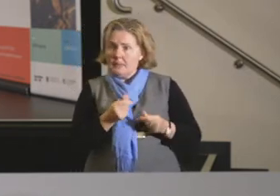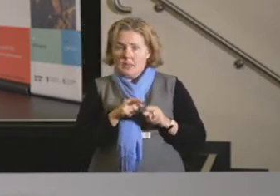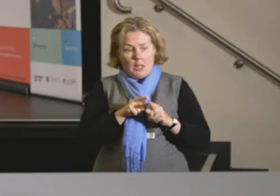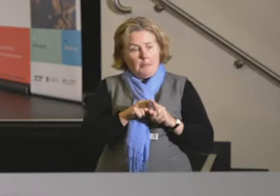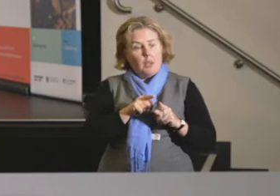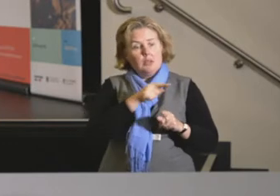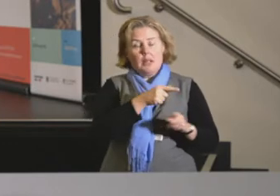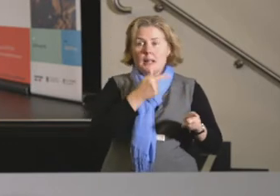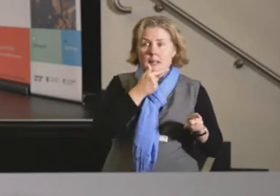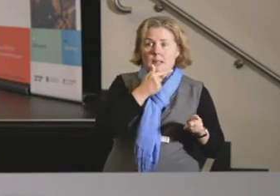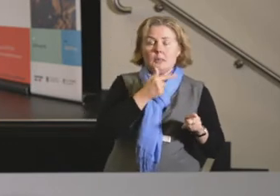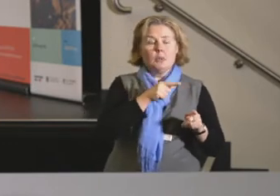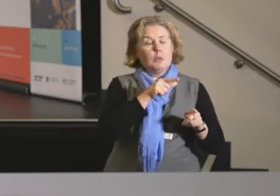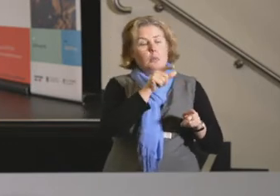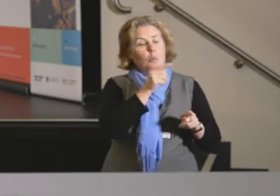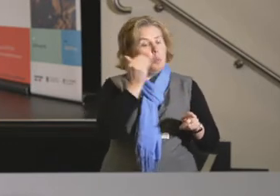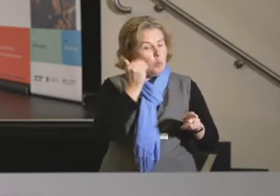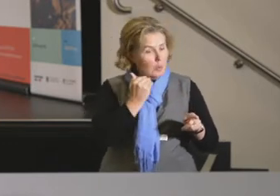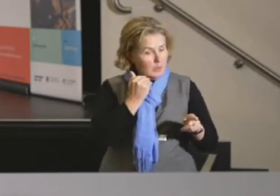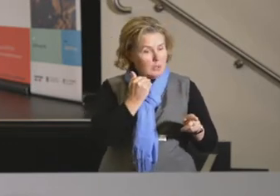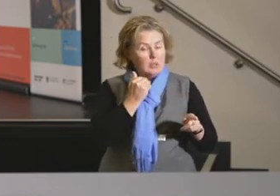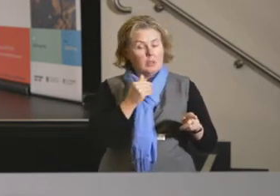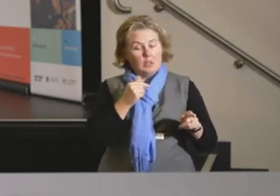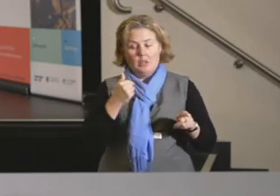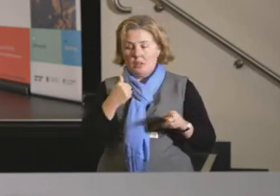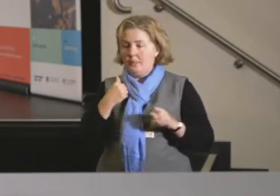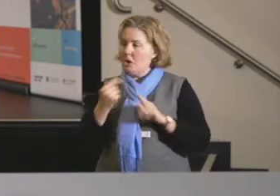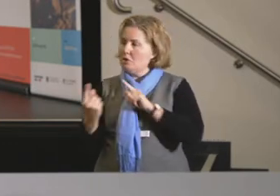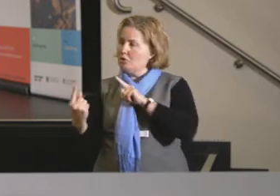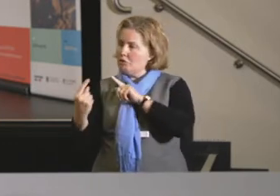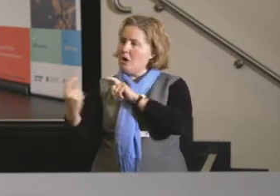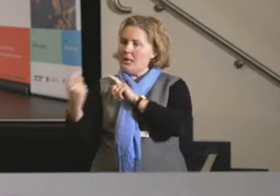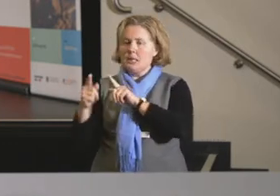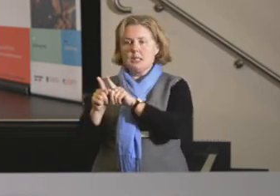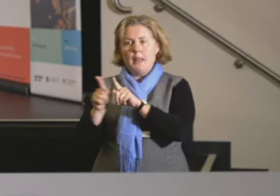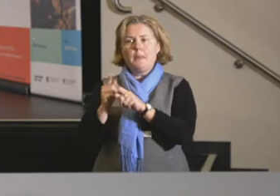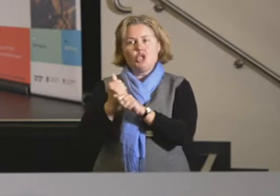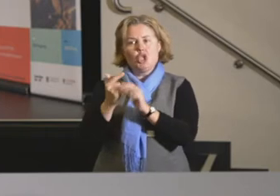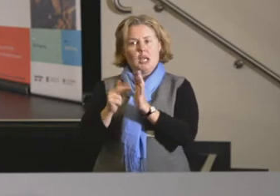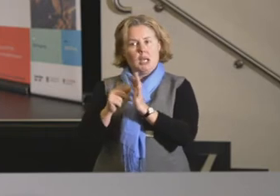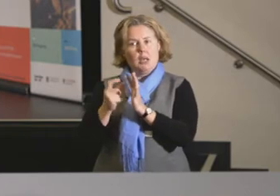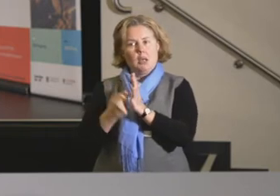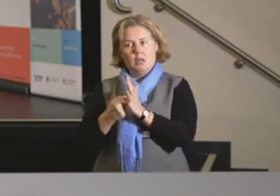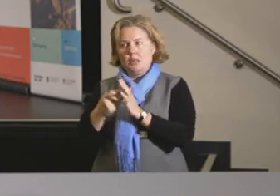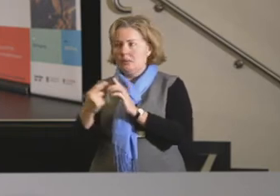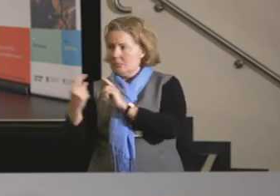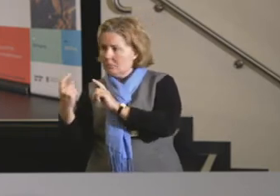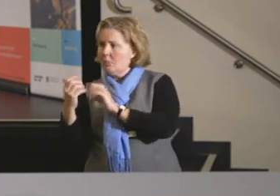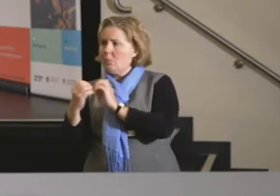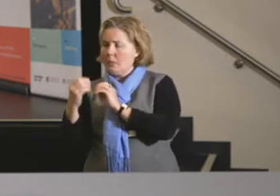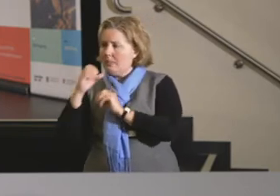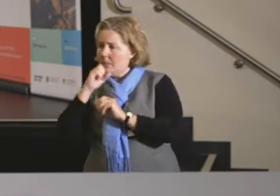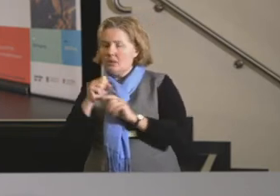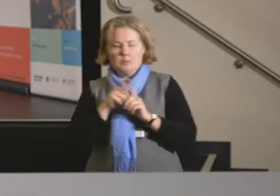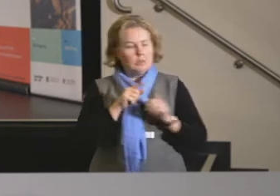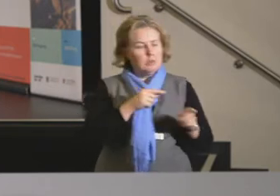gender. I share in common with someone who is transgender some degree of social marginalization depending on what kind of